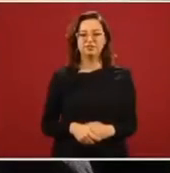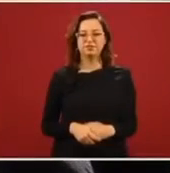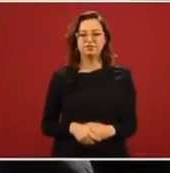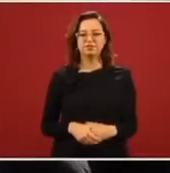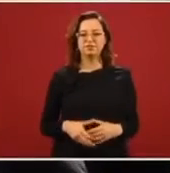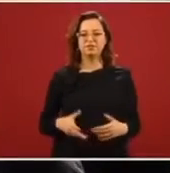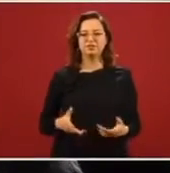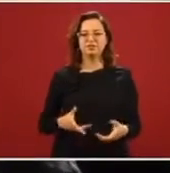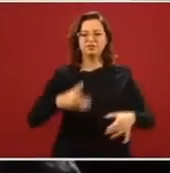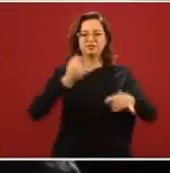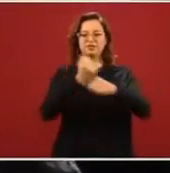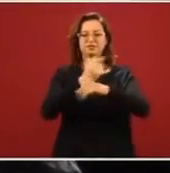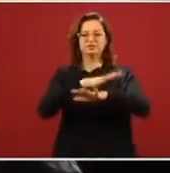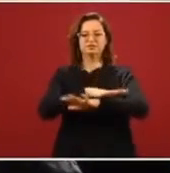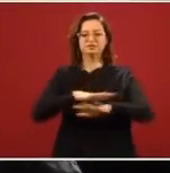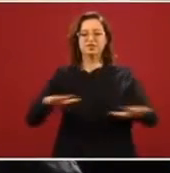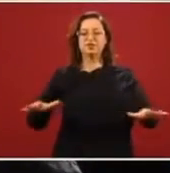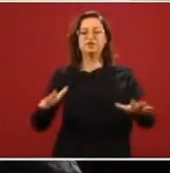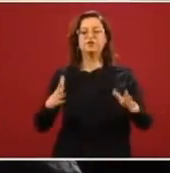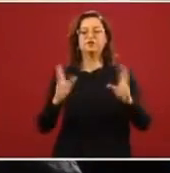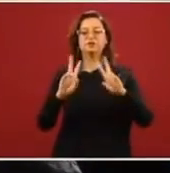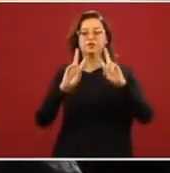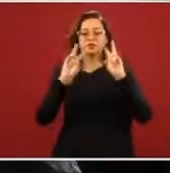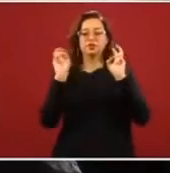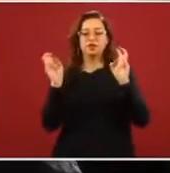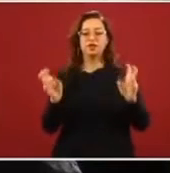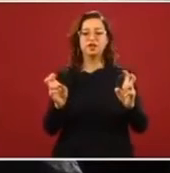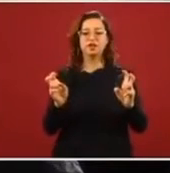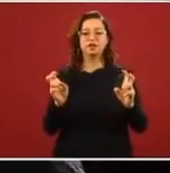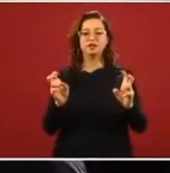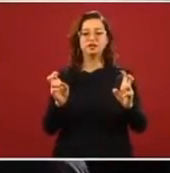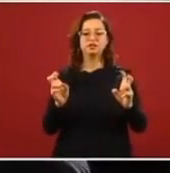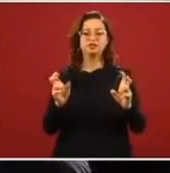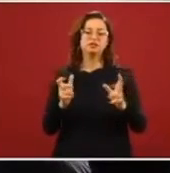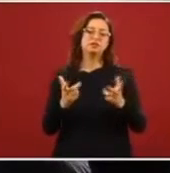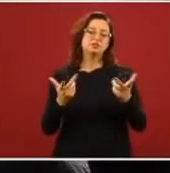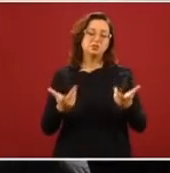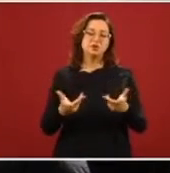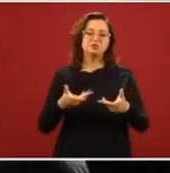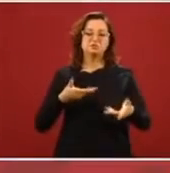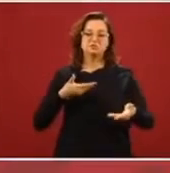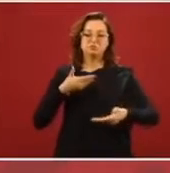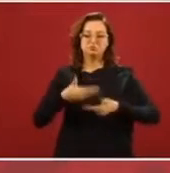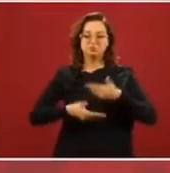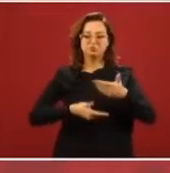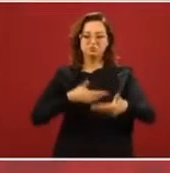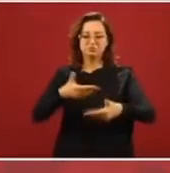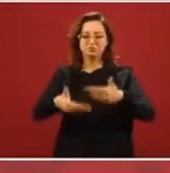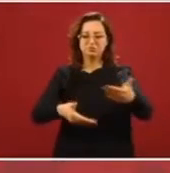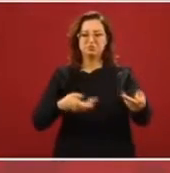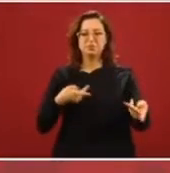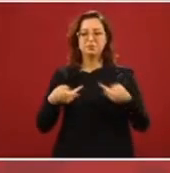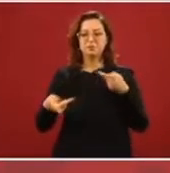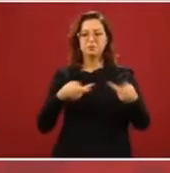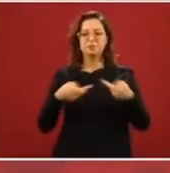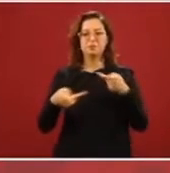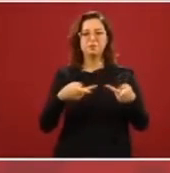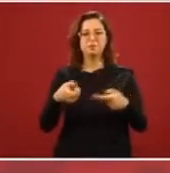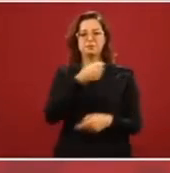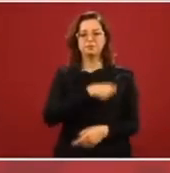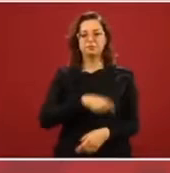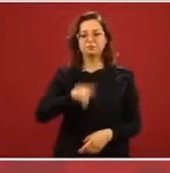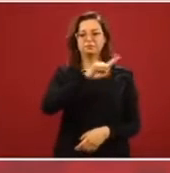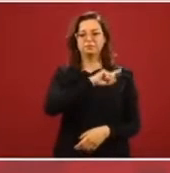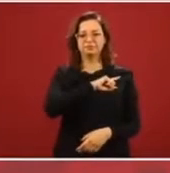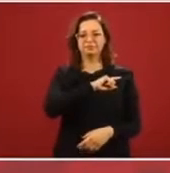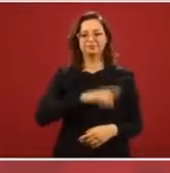informar We are going to inform sobre el avance regarding en the el plan de salud, advancements in the plan